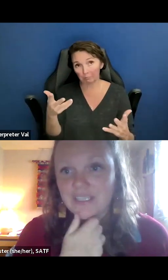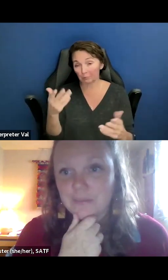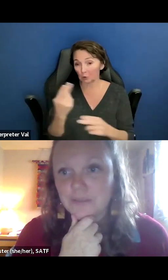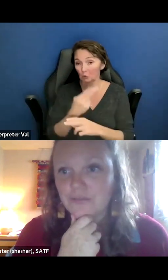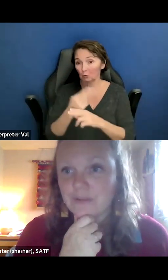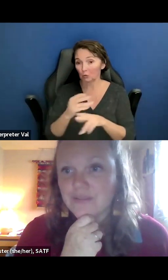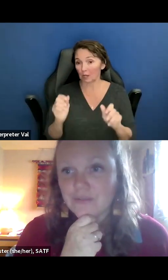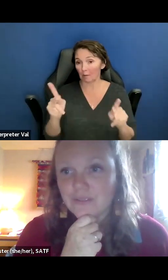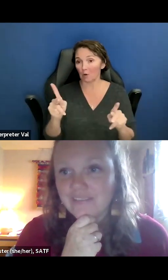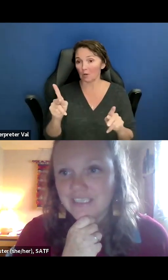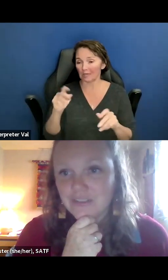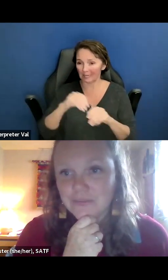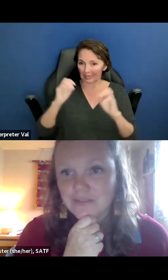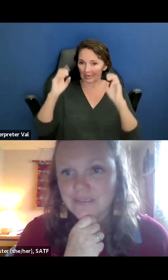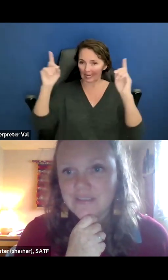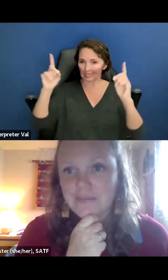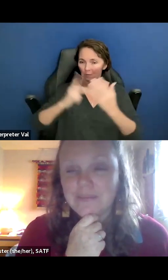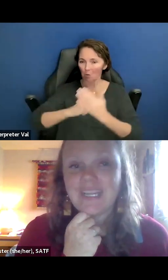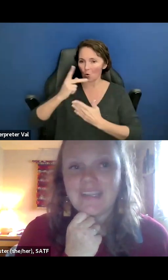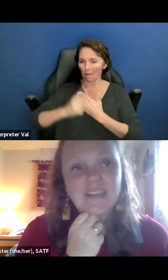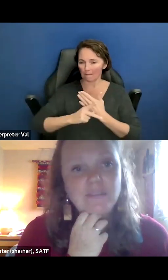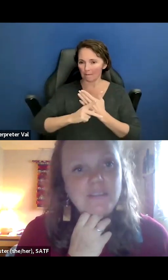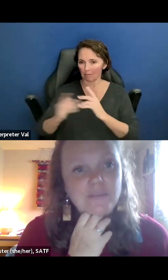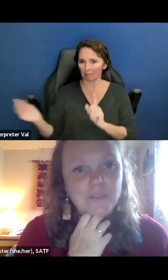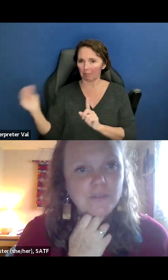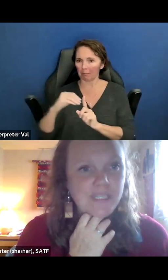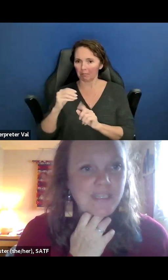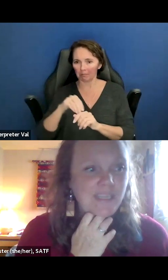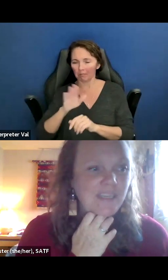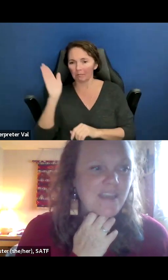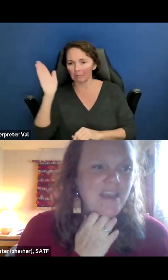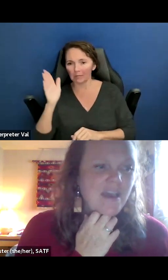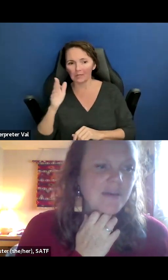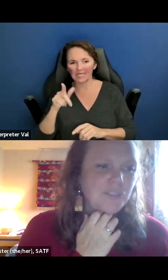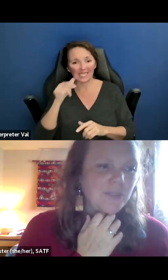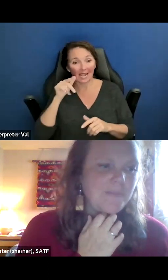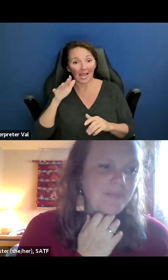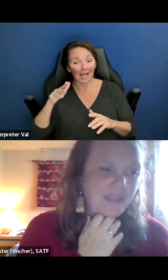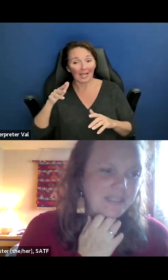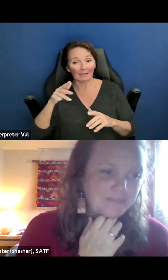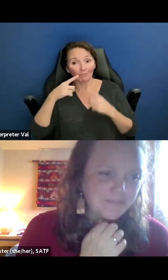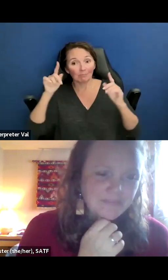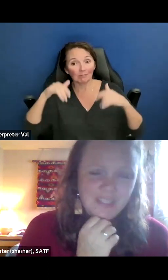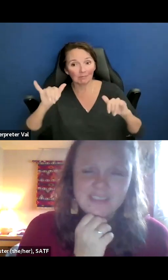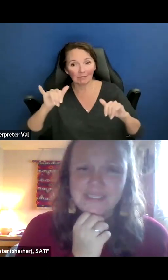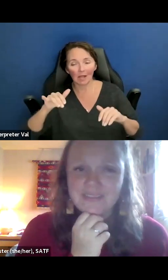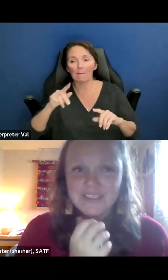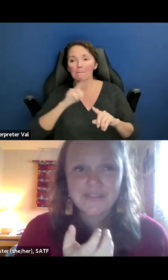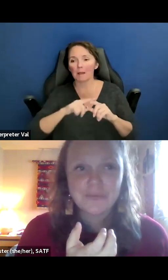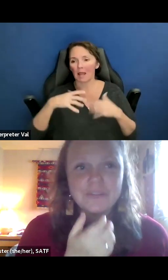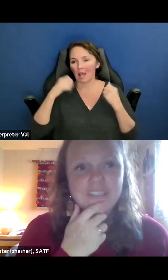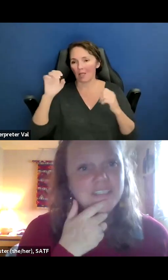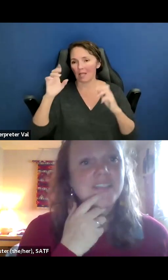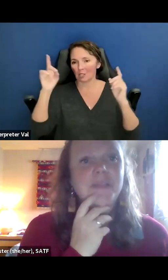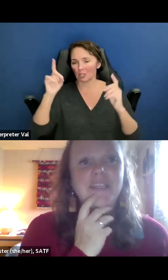materials available from those local confidential resources to be able to hand out to folks when they show up. Specific